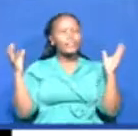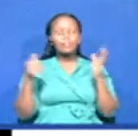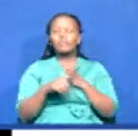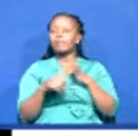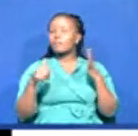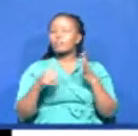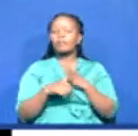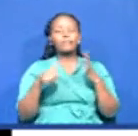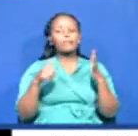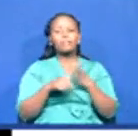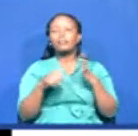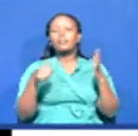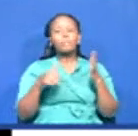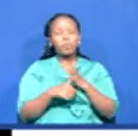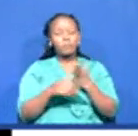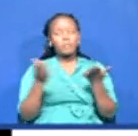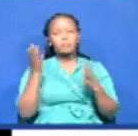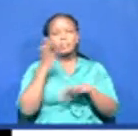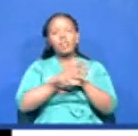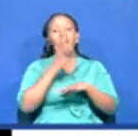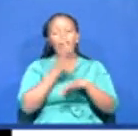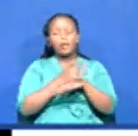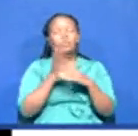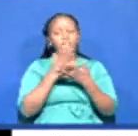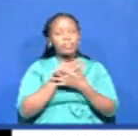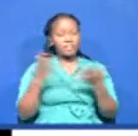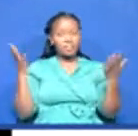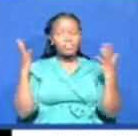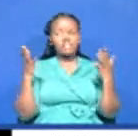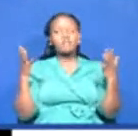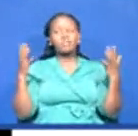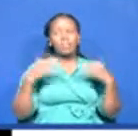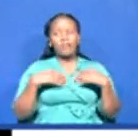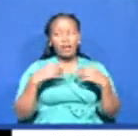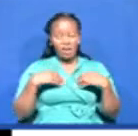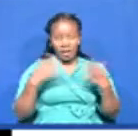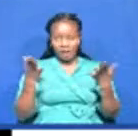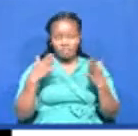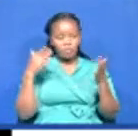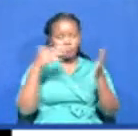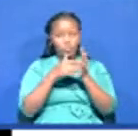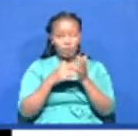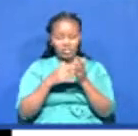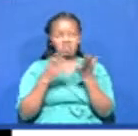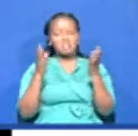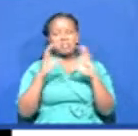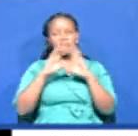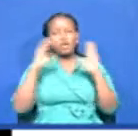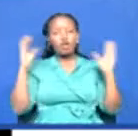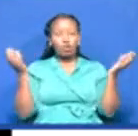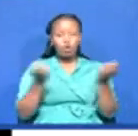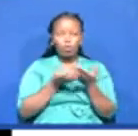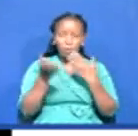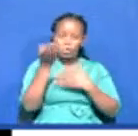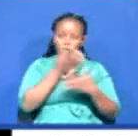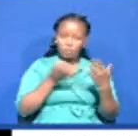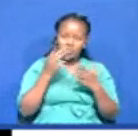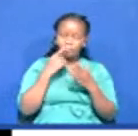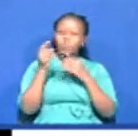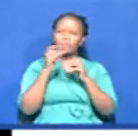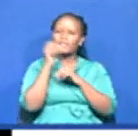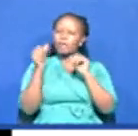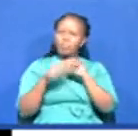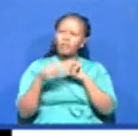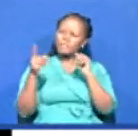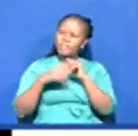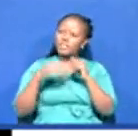are counterfeit products breaking to the global economy. And we are talking about $600 billion,